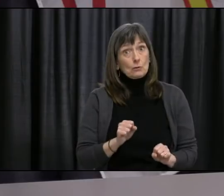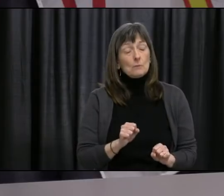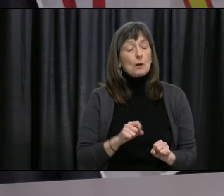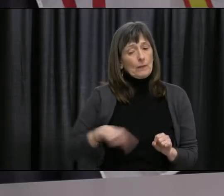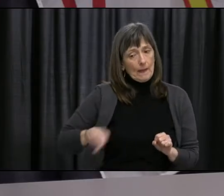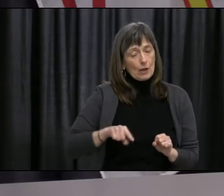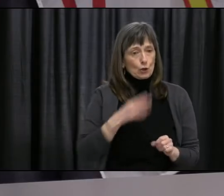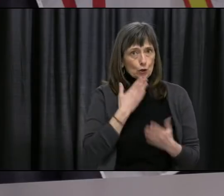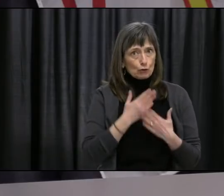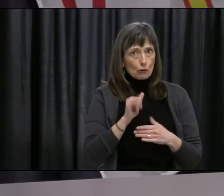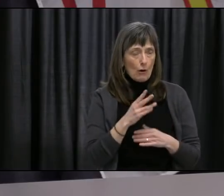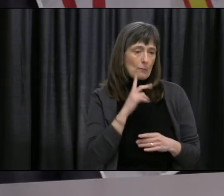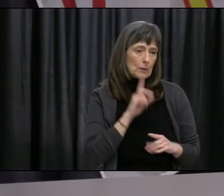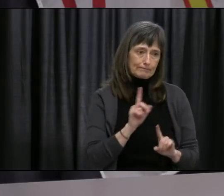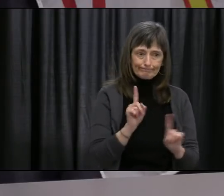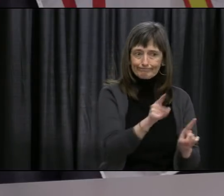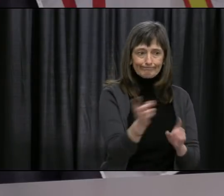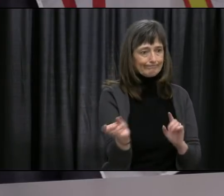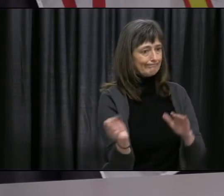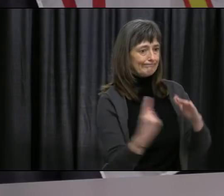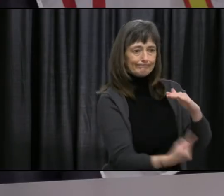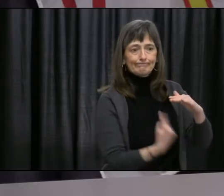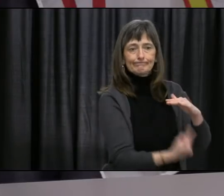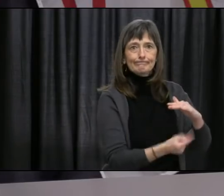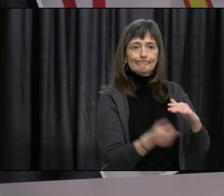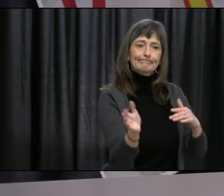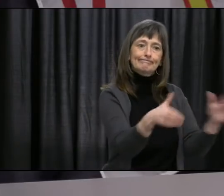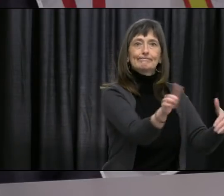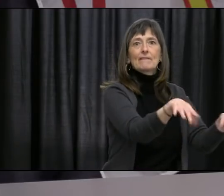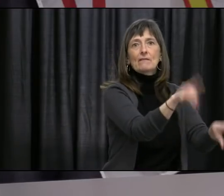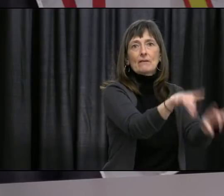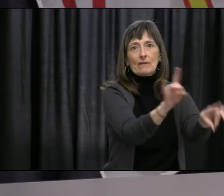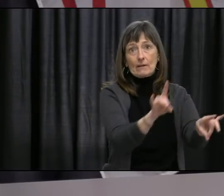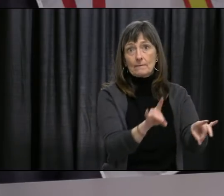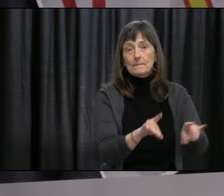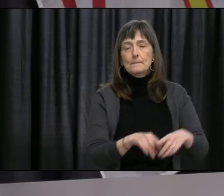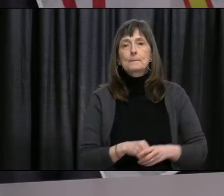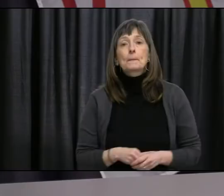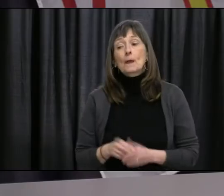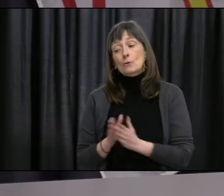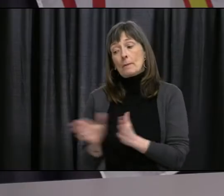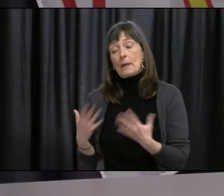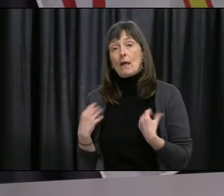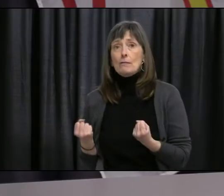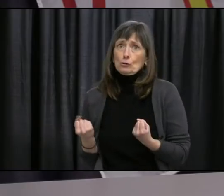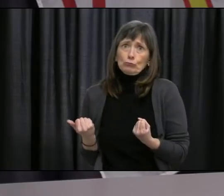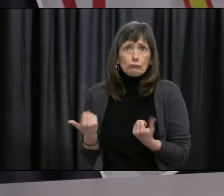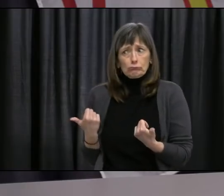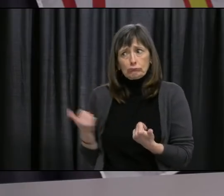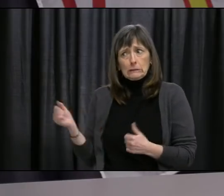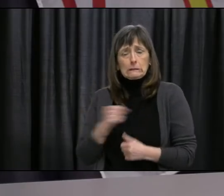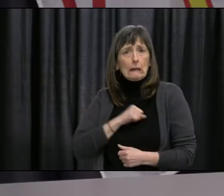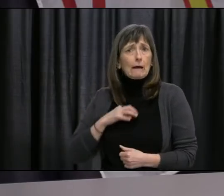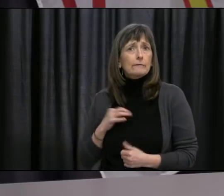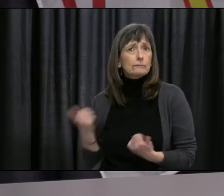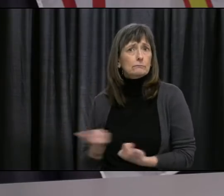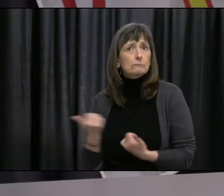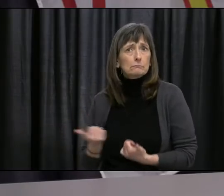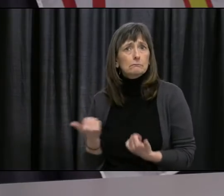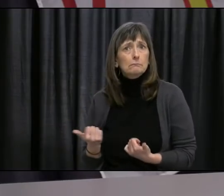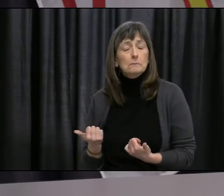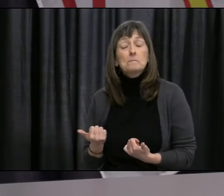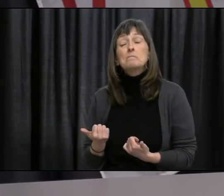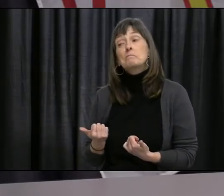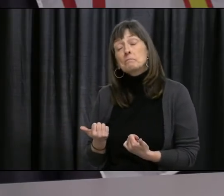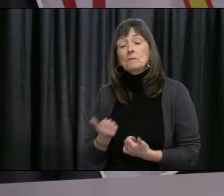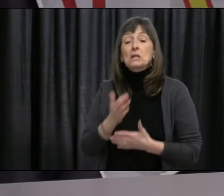we have a good capacity for public health. Certainly in some areas they have talked about